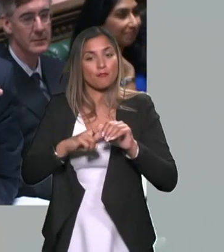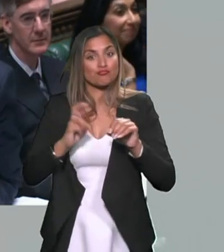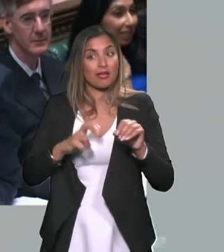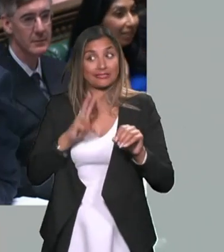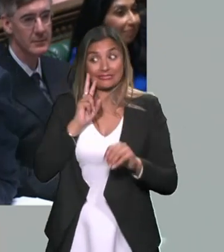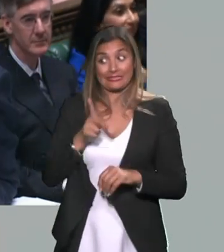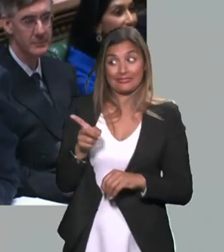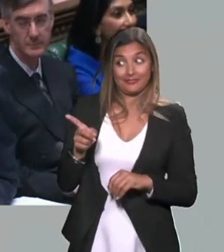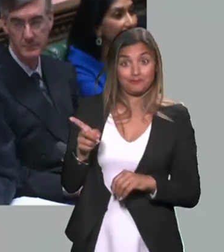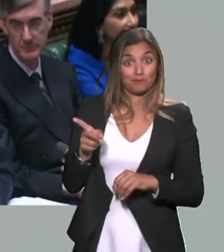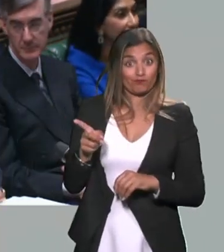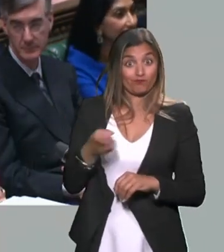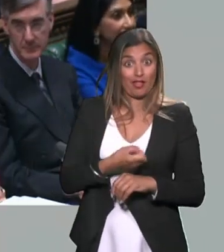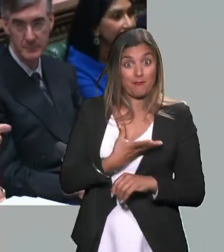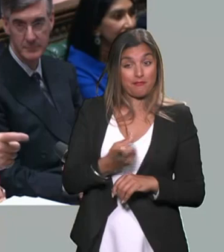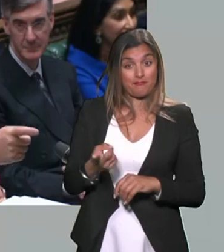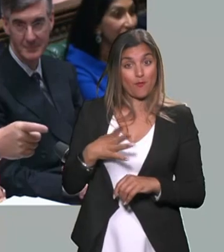them,